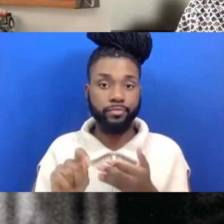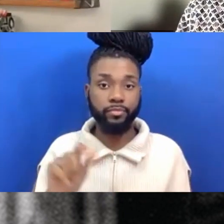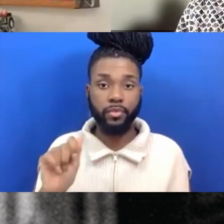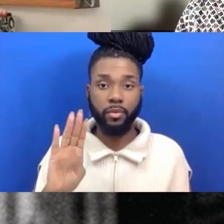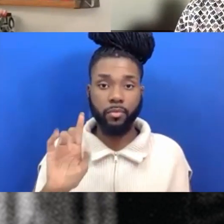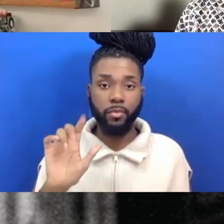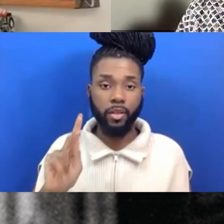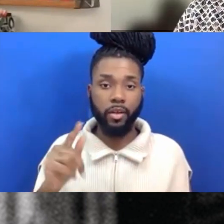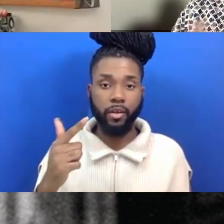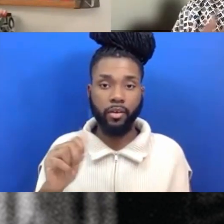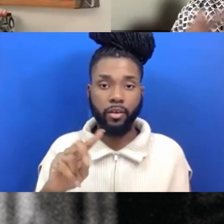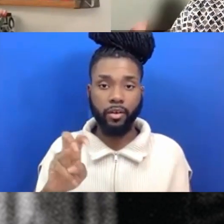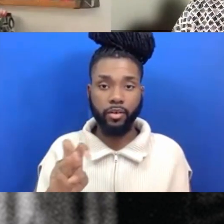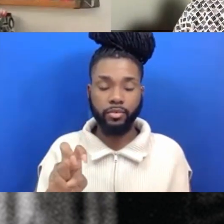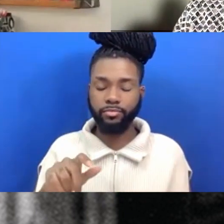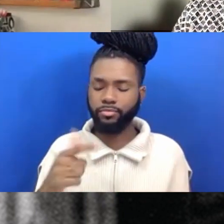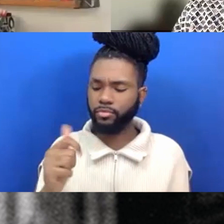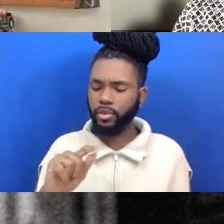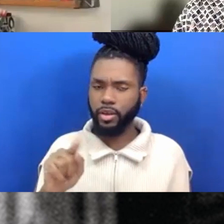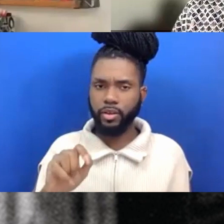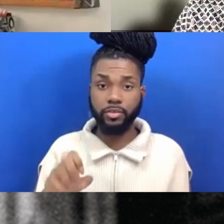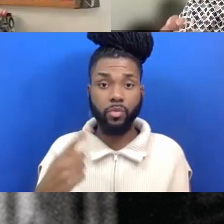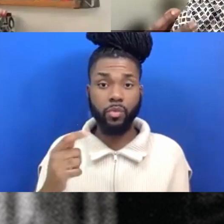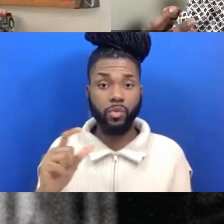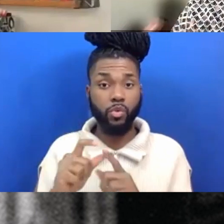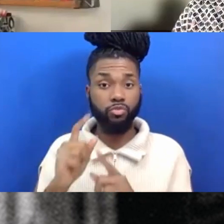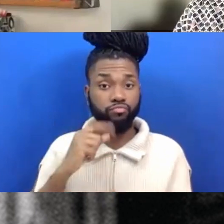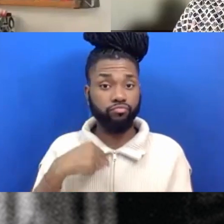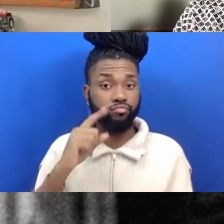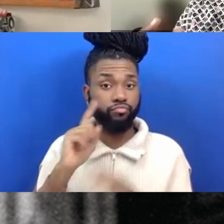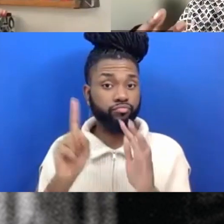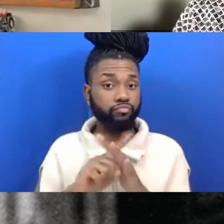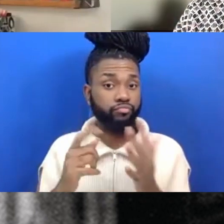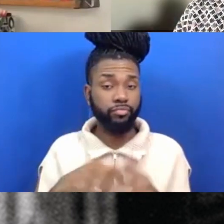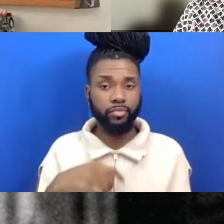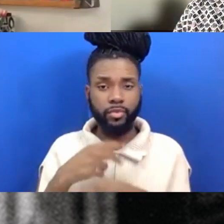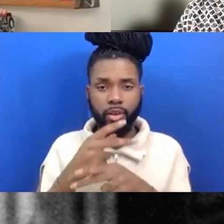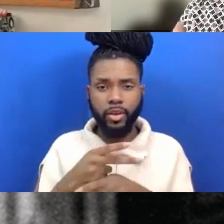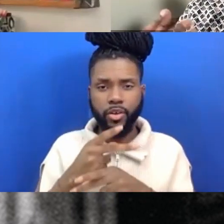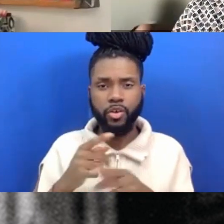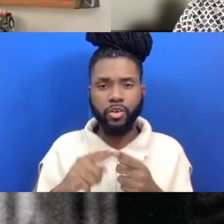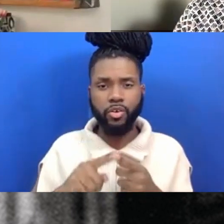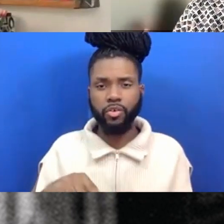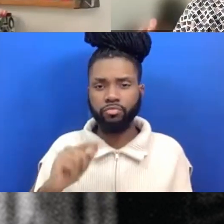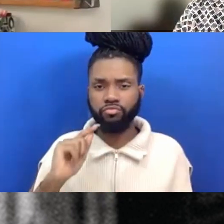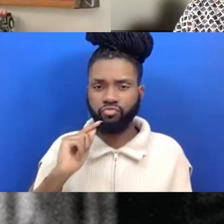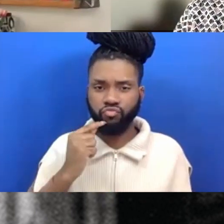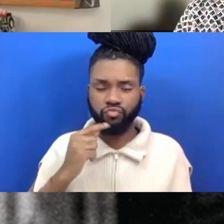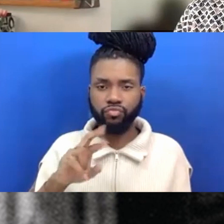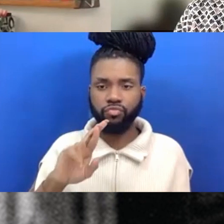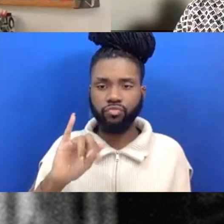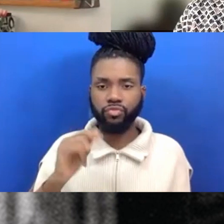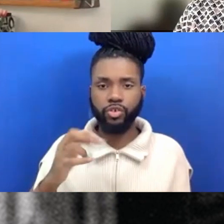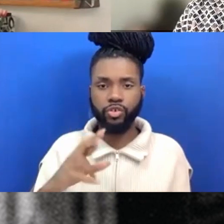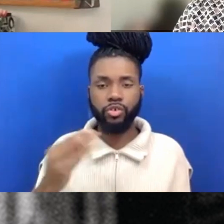terms that quite immediately came to mind were care, rigor, and a relentless